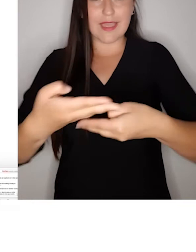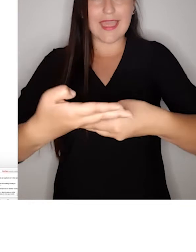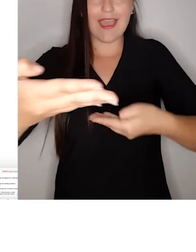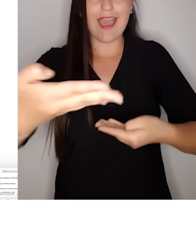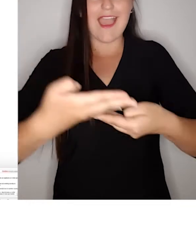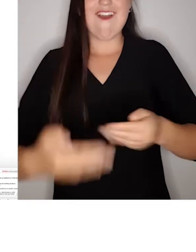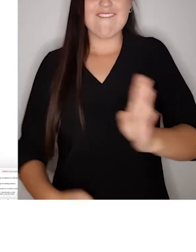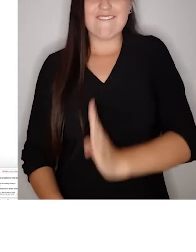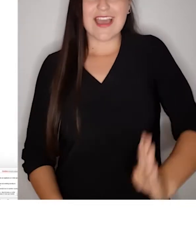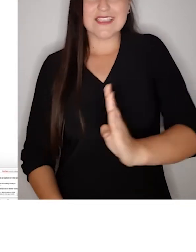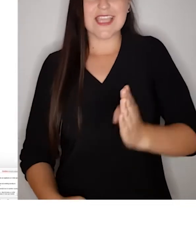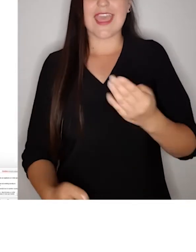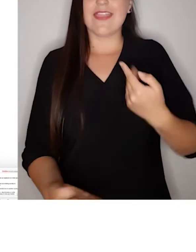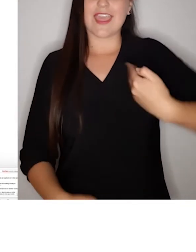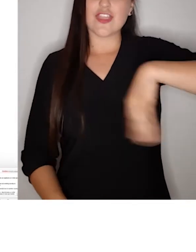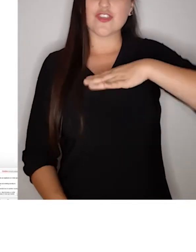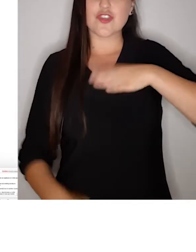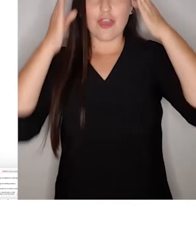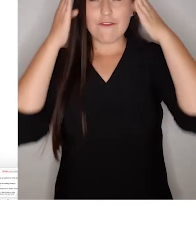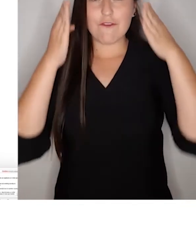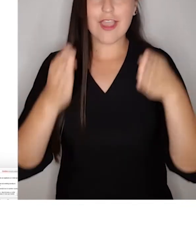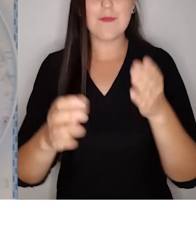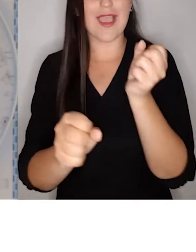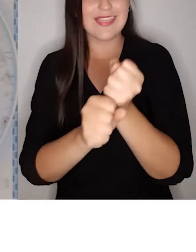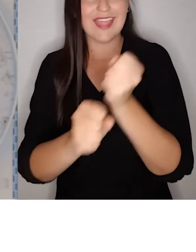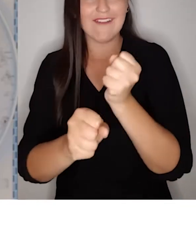the school's own Dembra work.